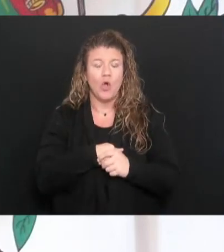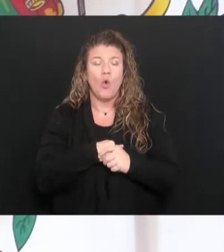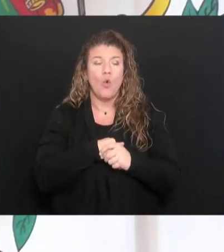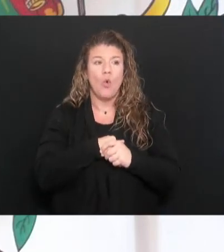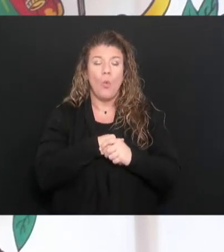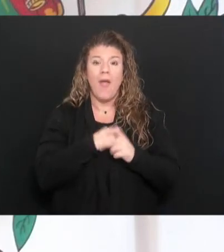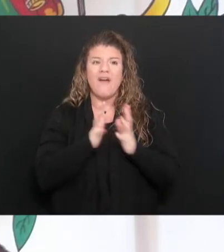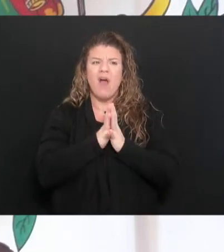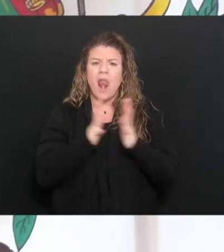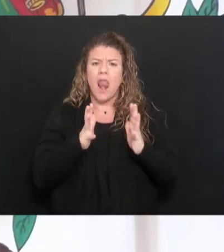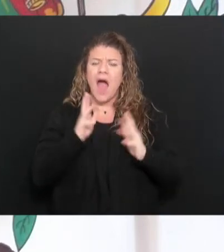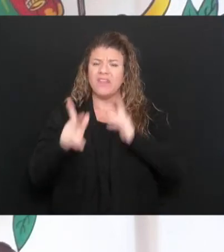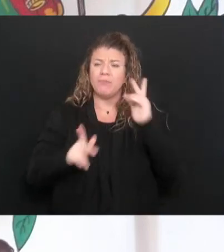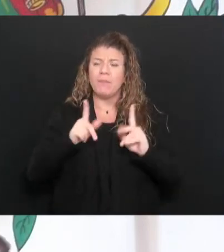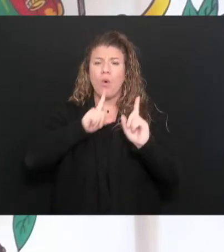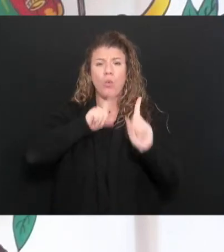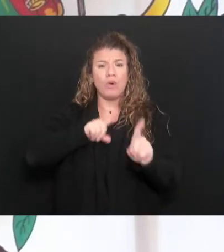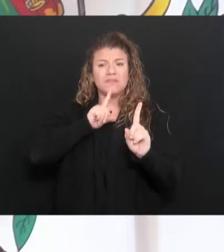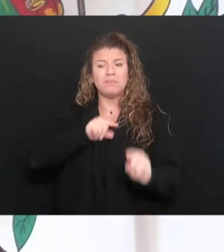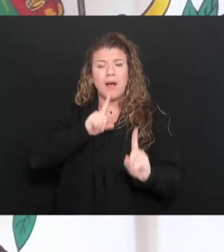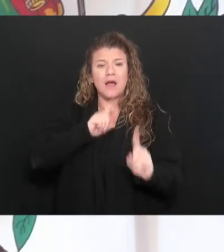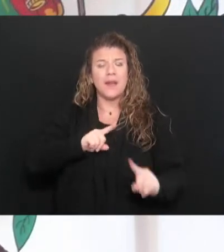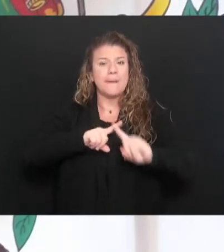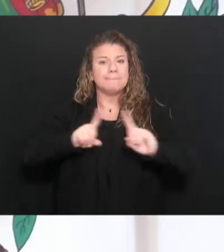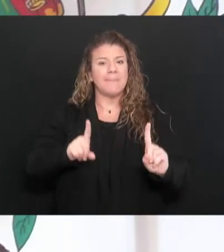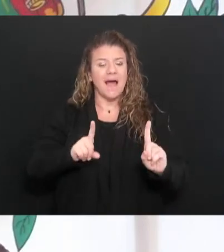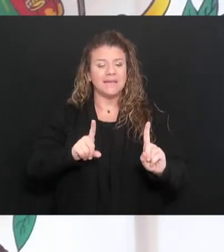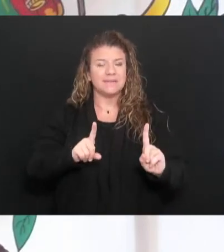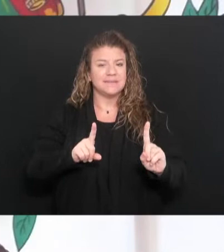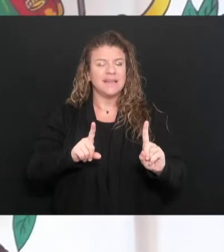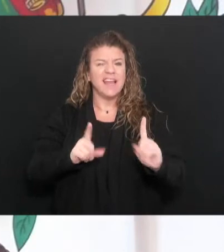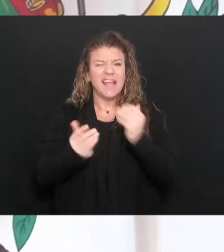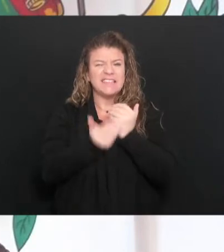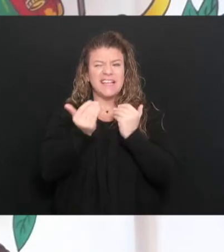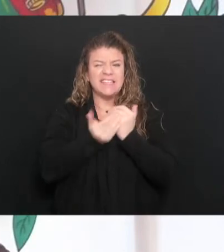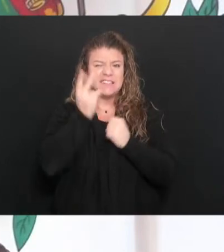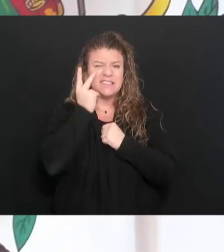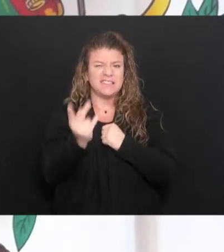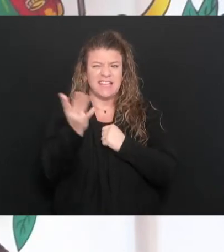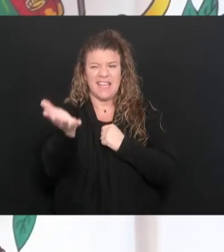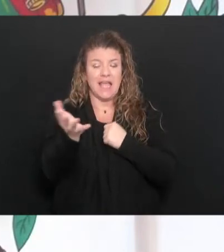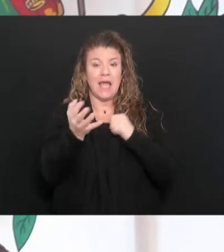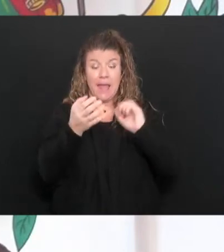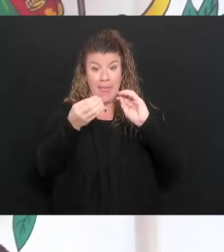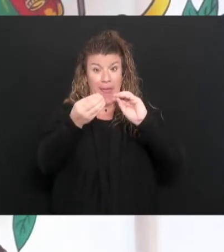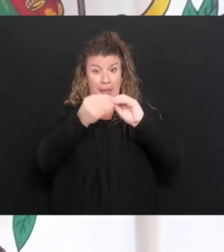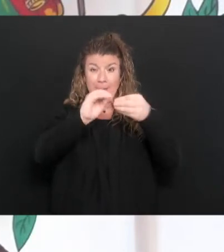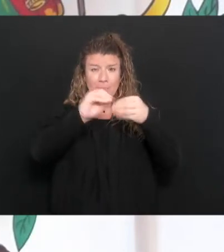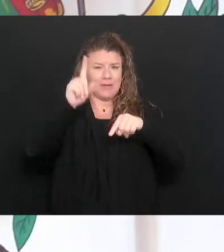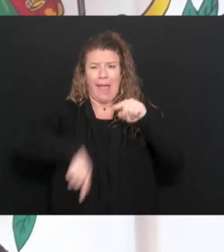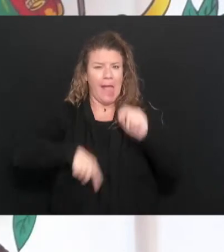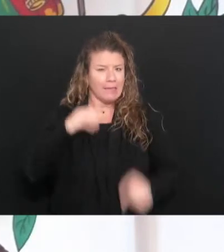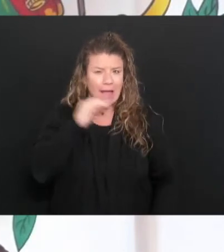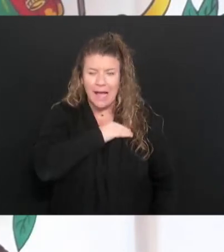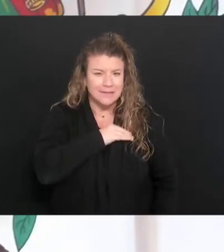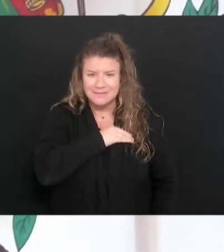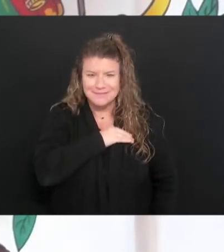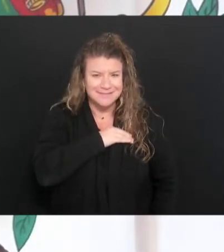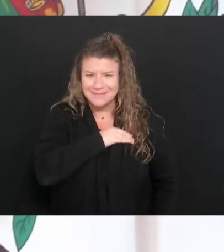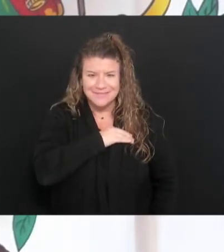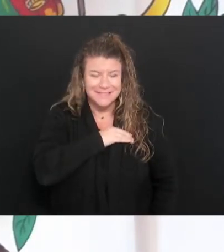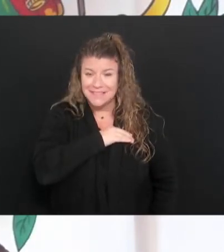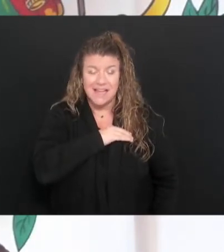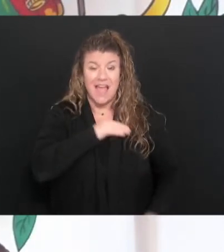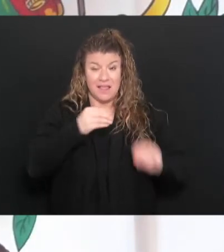that are responding to that, but it is easy to see. You know, the numbers won't lie. The number